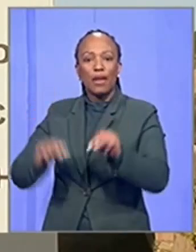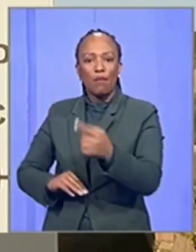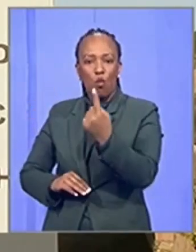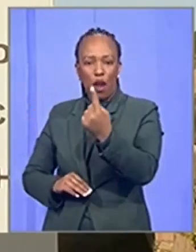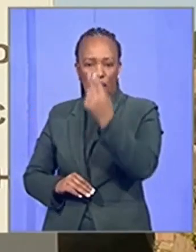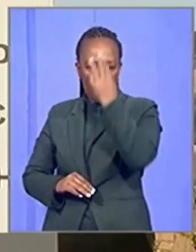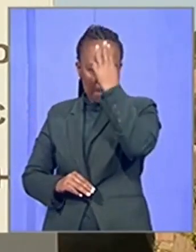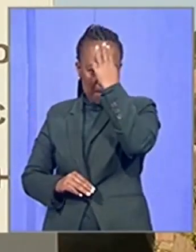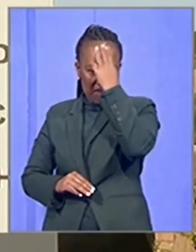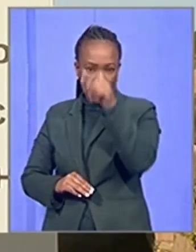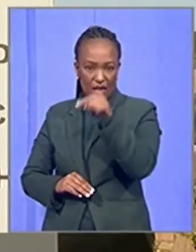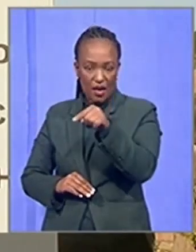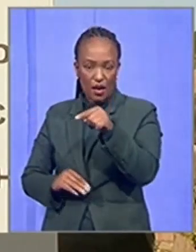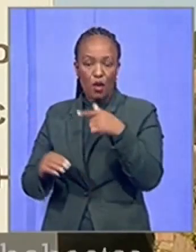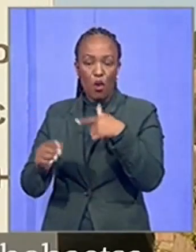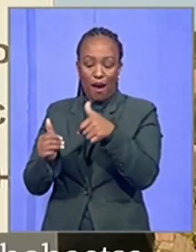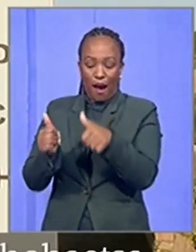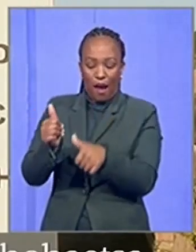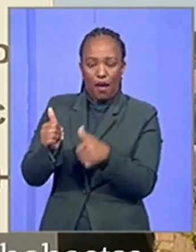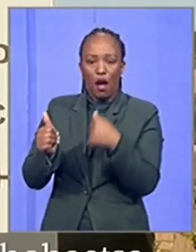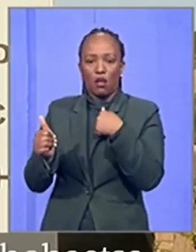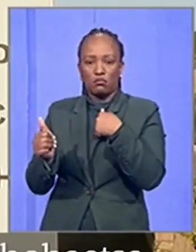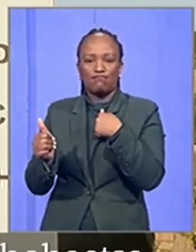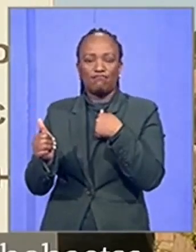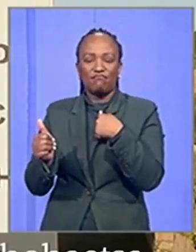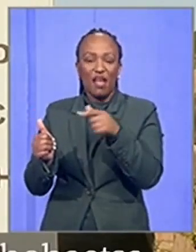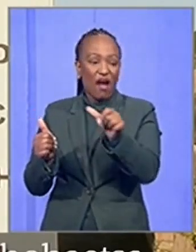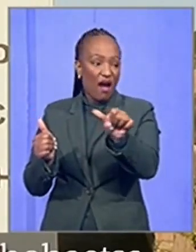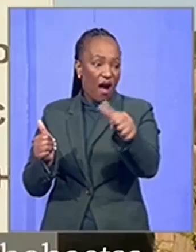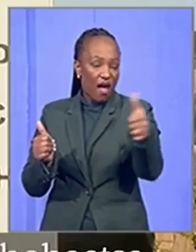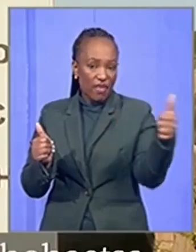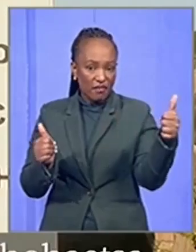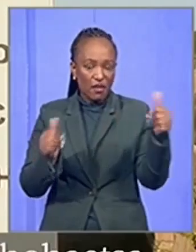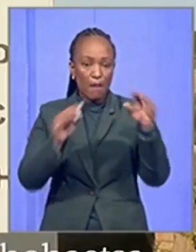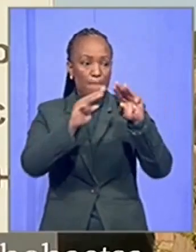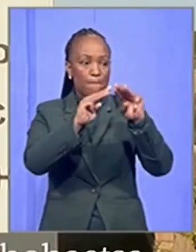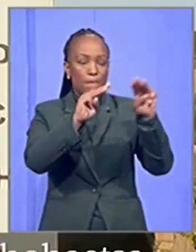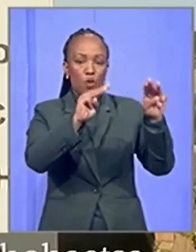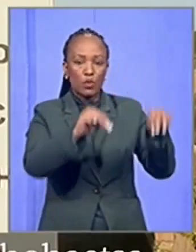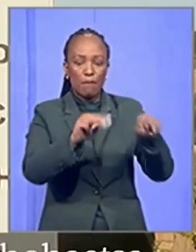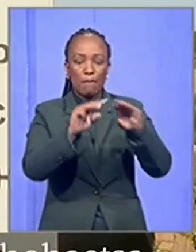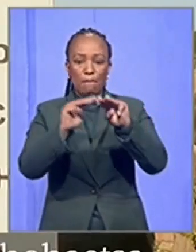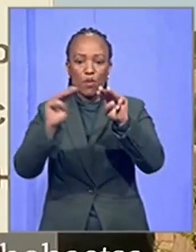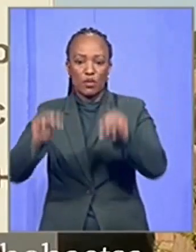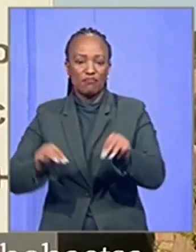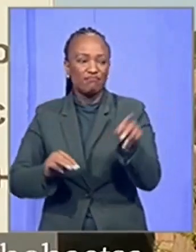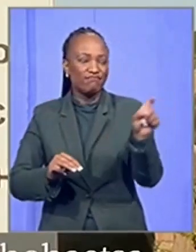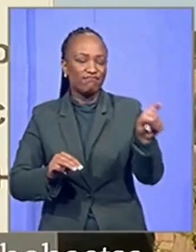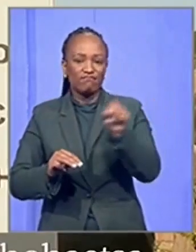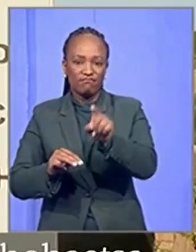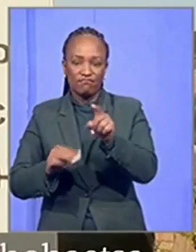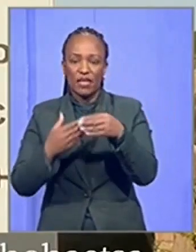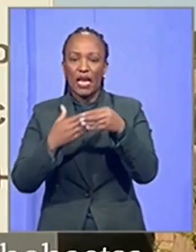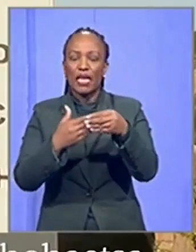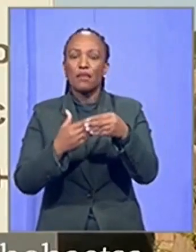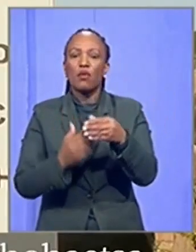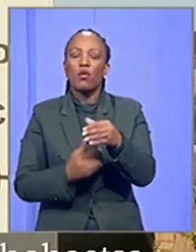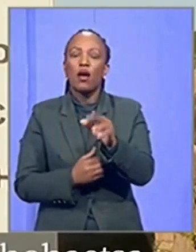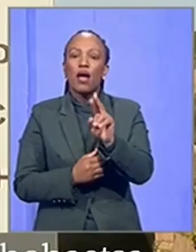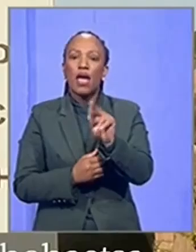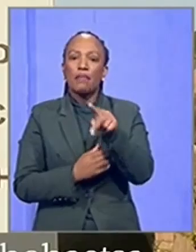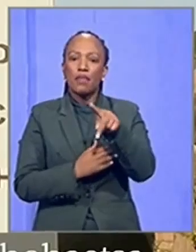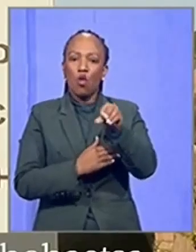wela directly ka motlase ga rona. Tse dingwe tse o fitlhelele museum o tshotsweng ke se go tweng ke NPO, a